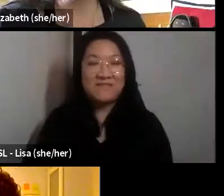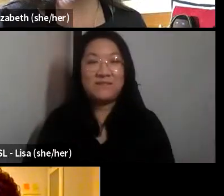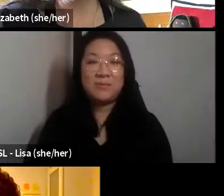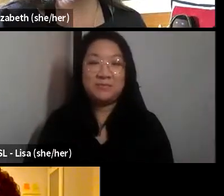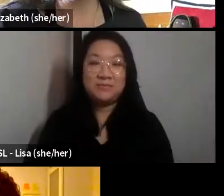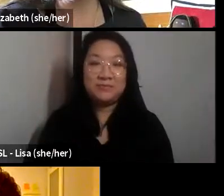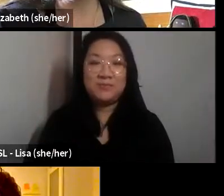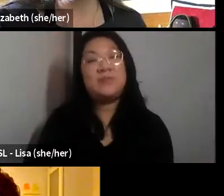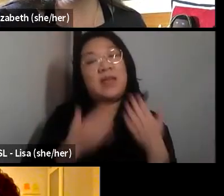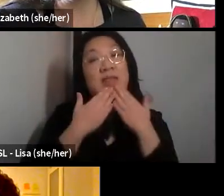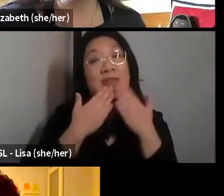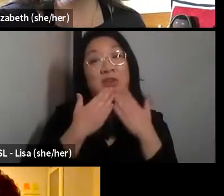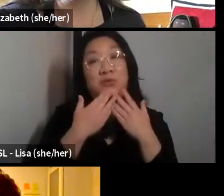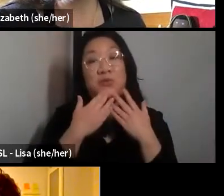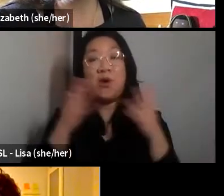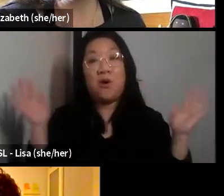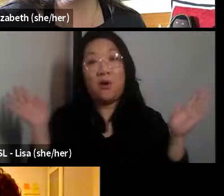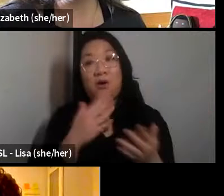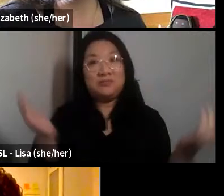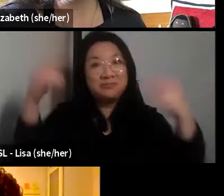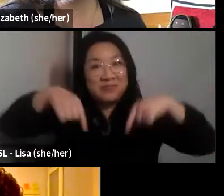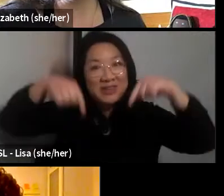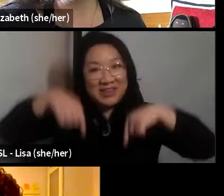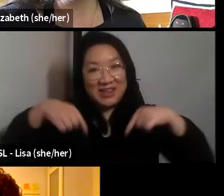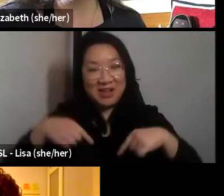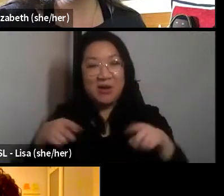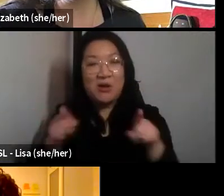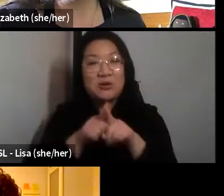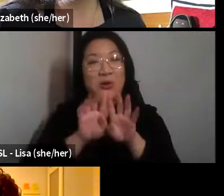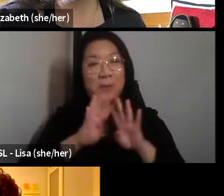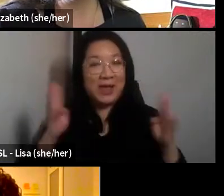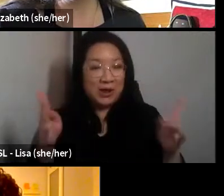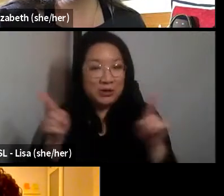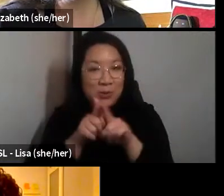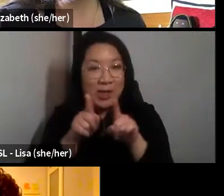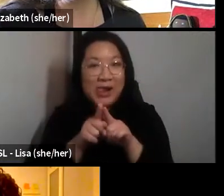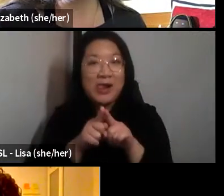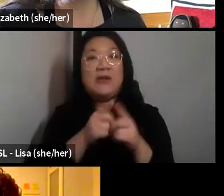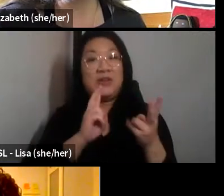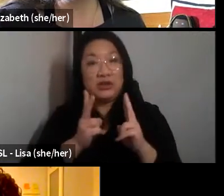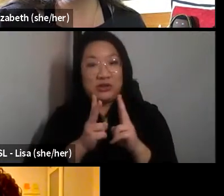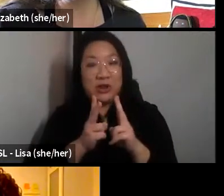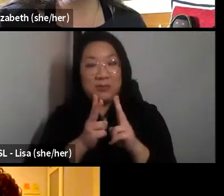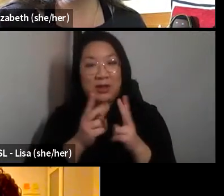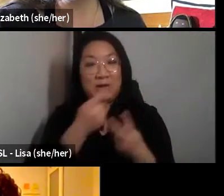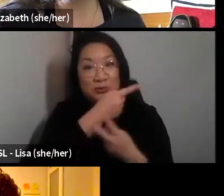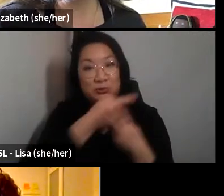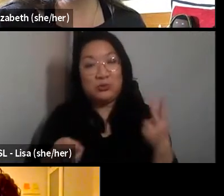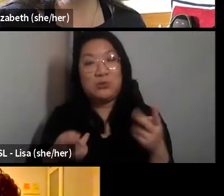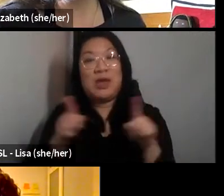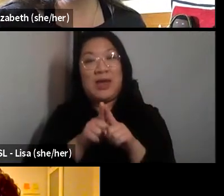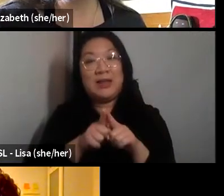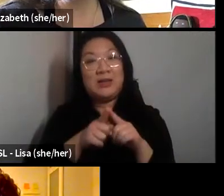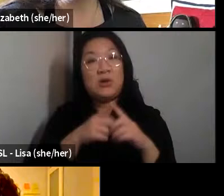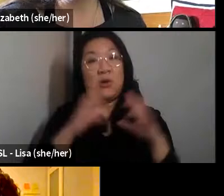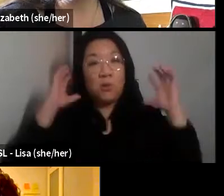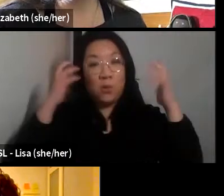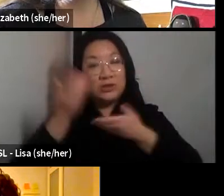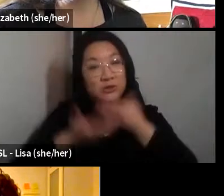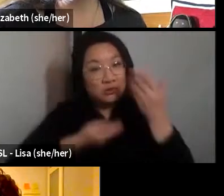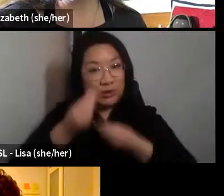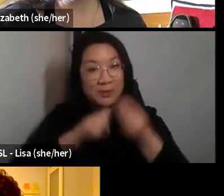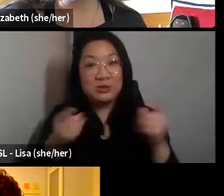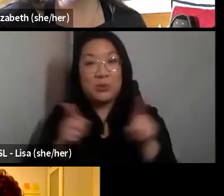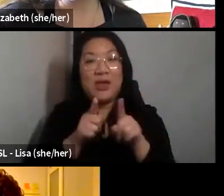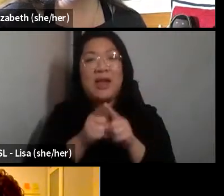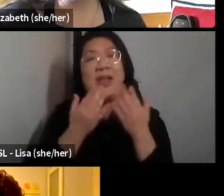Kieran, and thank you to everyone who's here this evening, including our panel, our BSL interpreters and our audio describer this evening. Thank